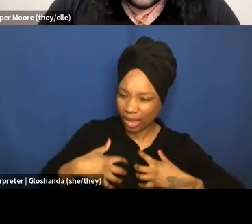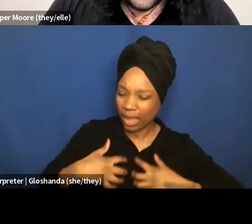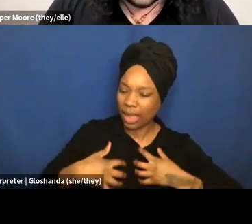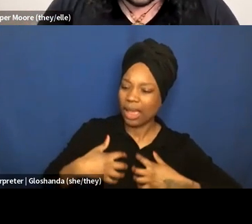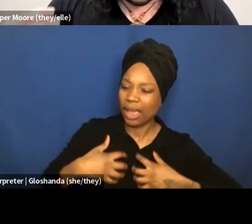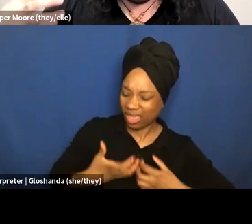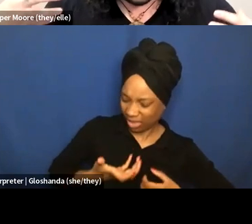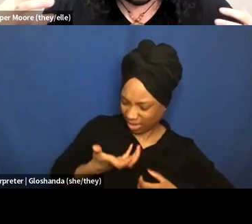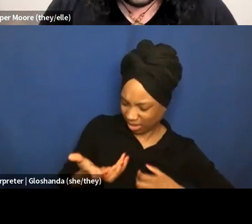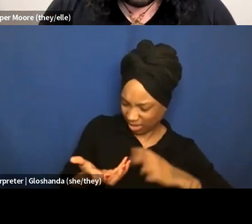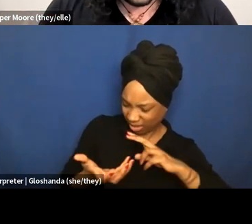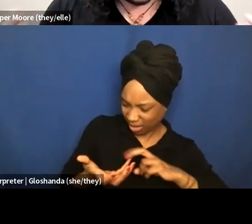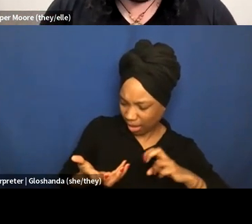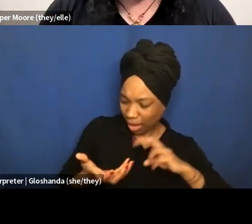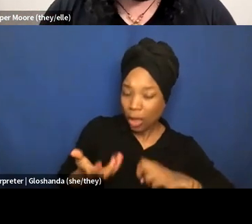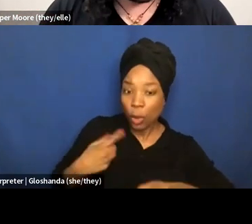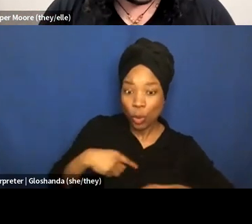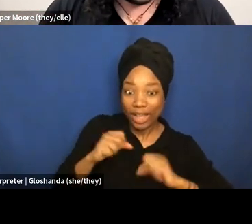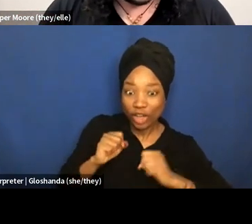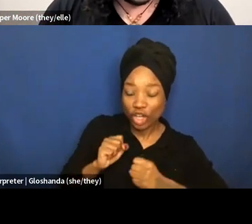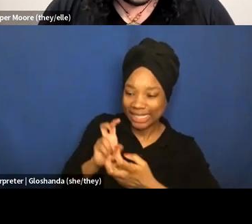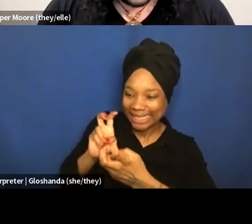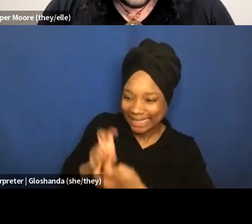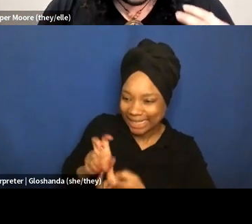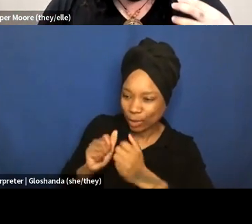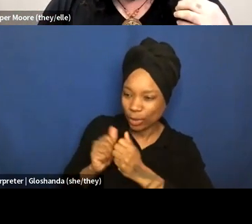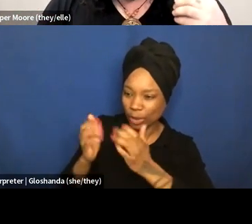in the space of their deepest suffering